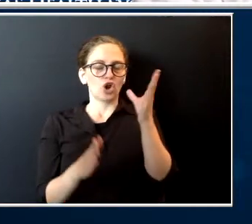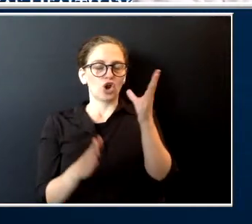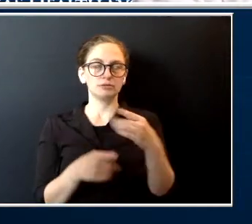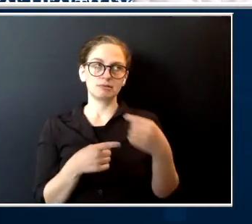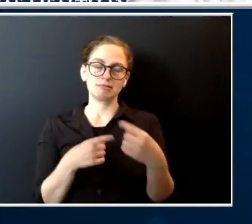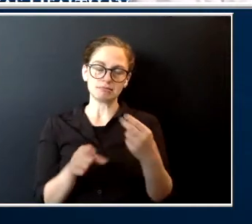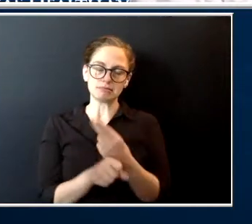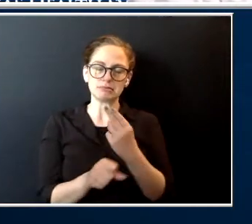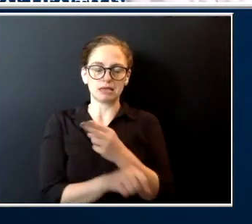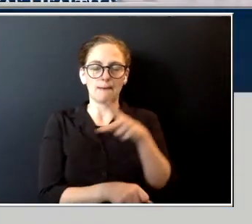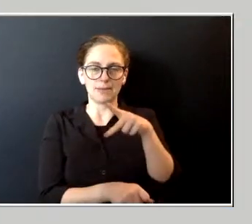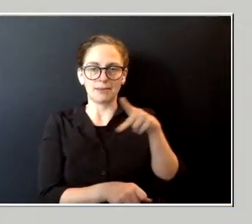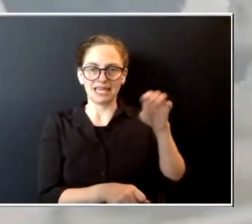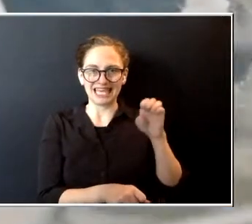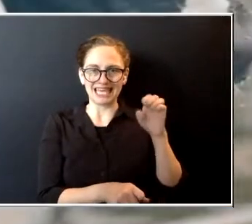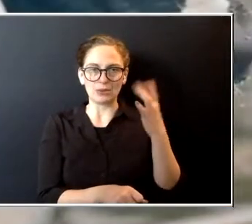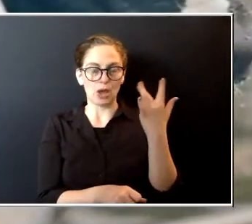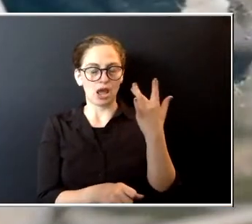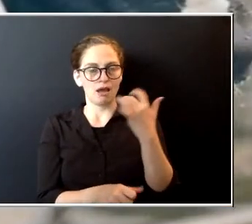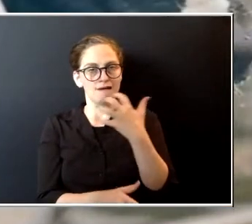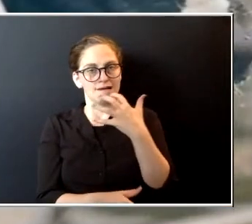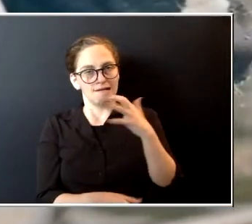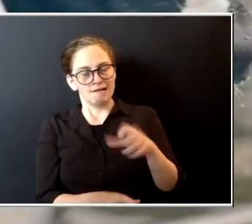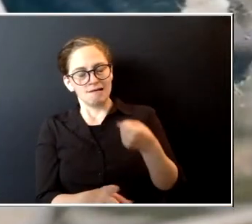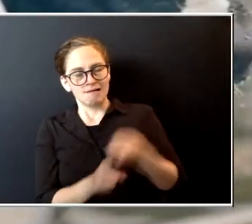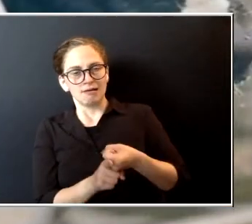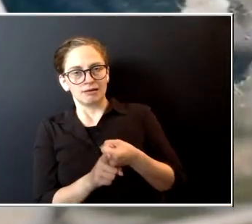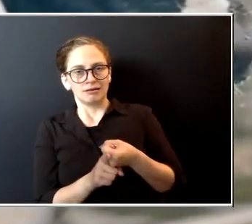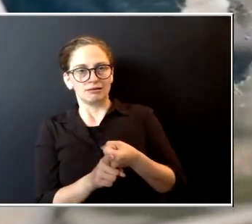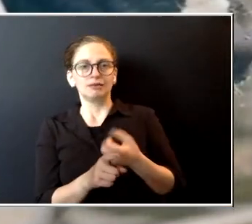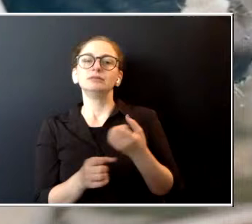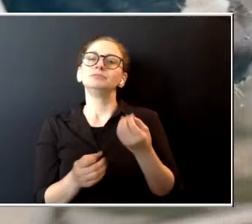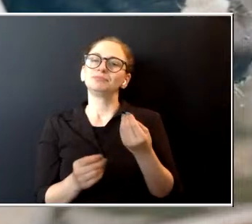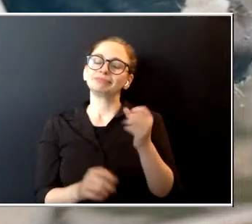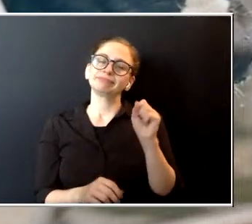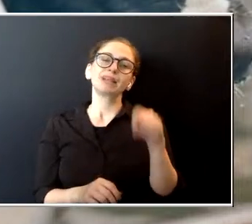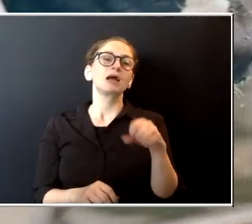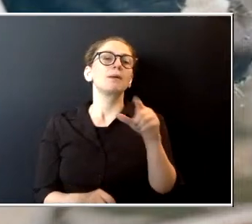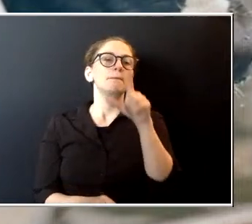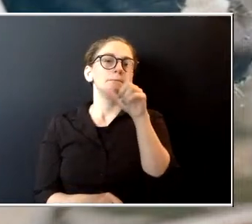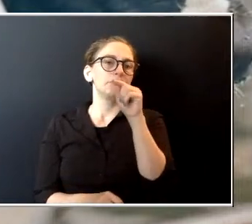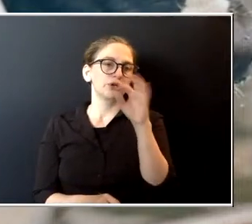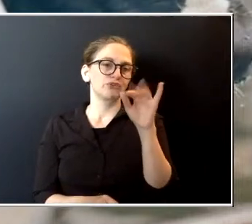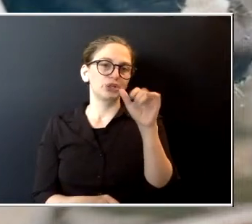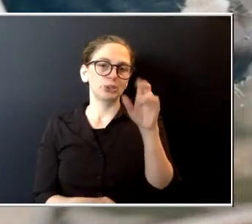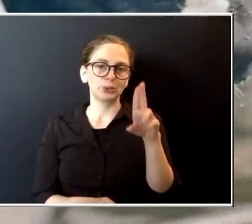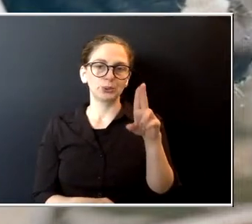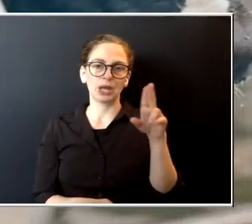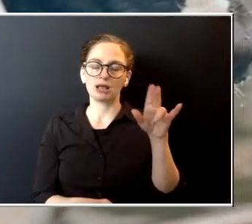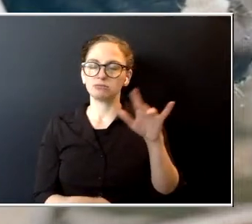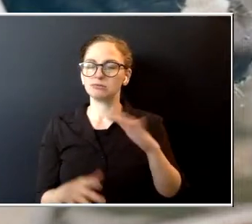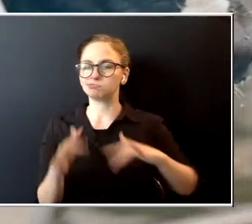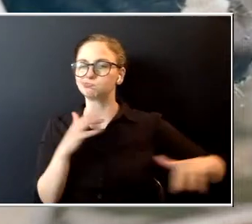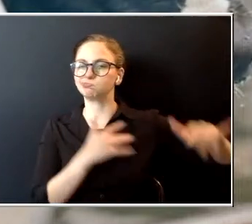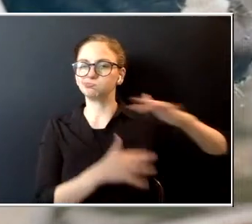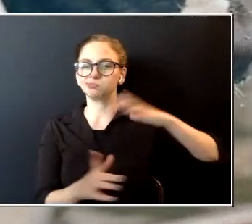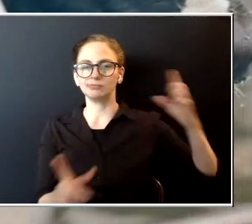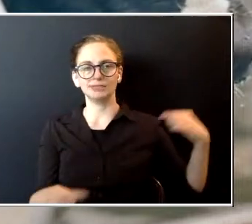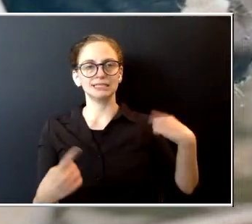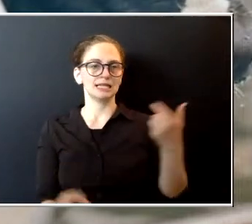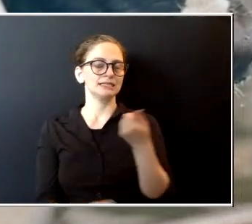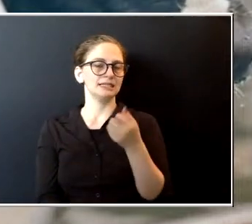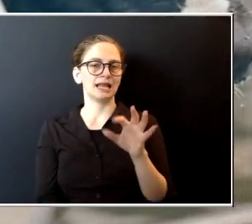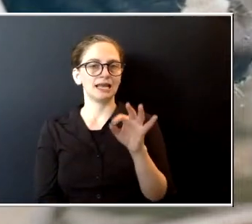so bird flu, again, it has been around really since 1998. It is this influenza virus that mainly infects